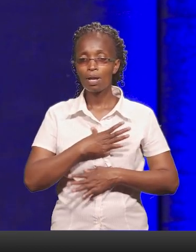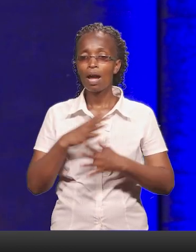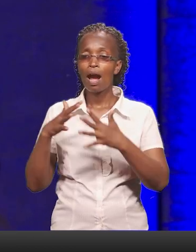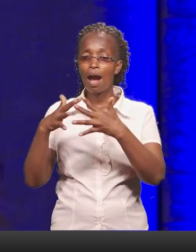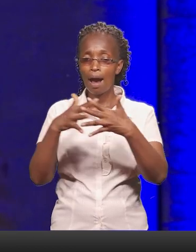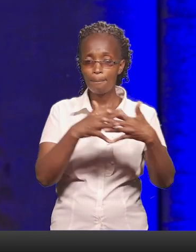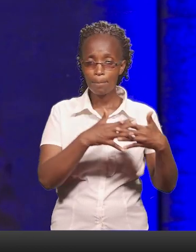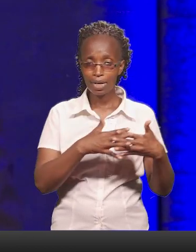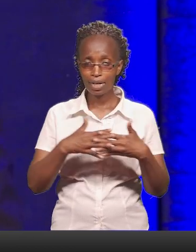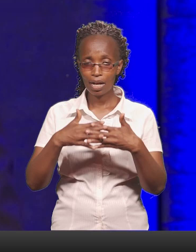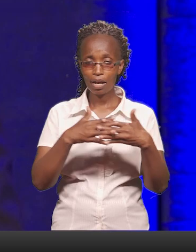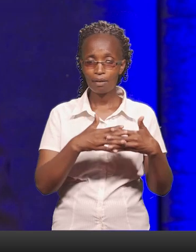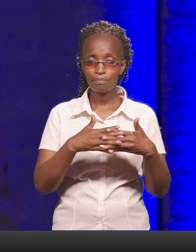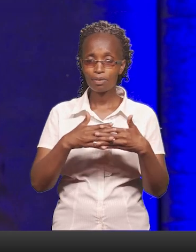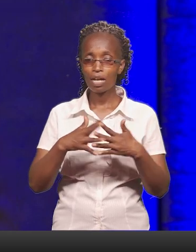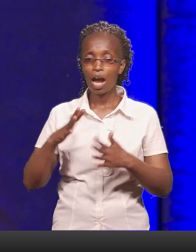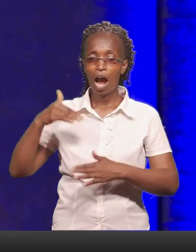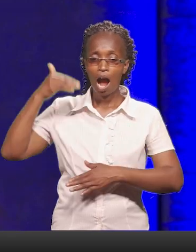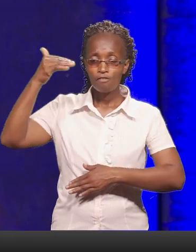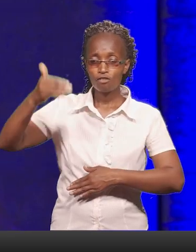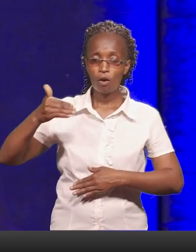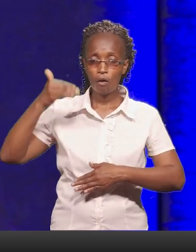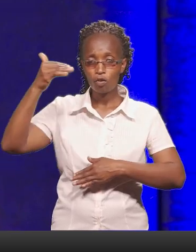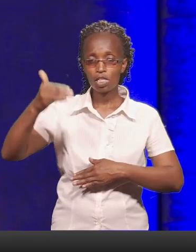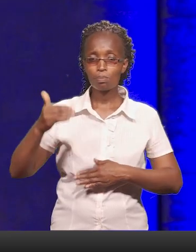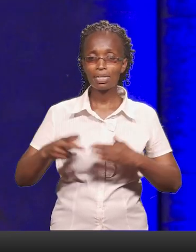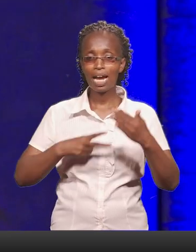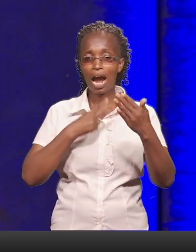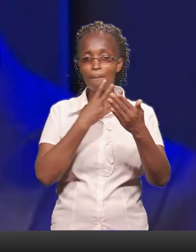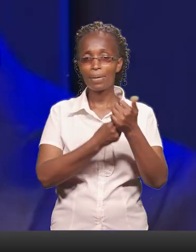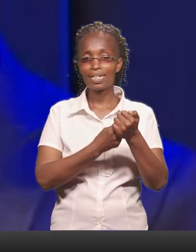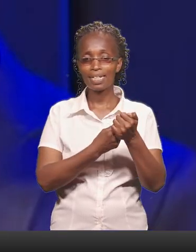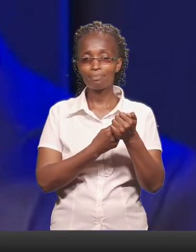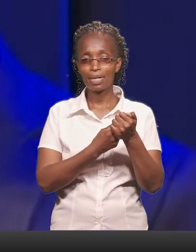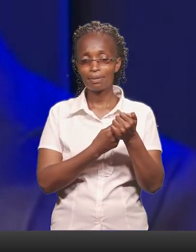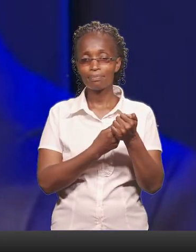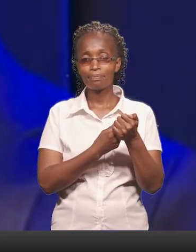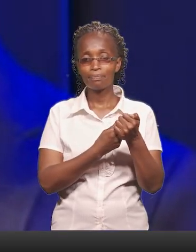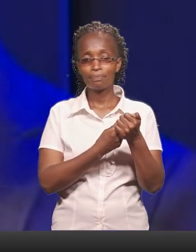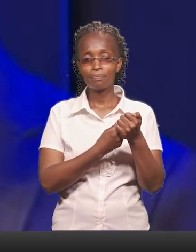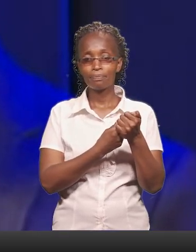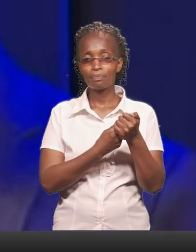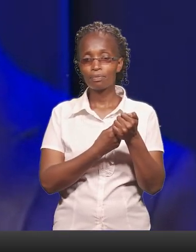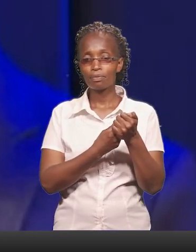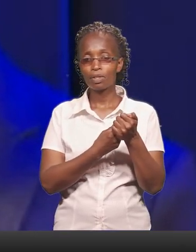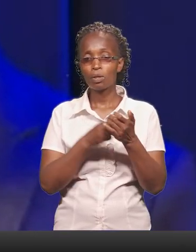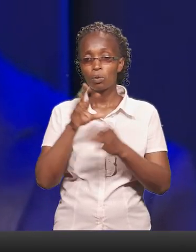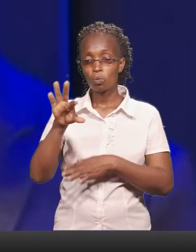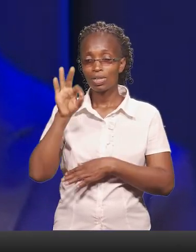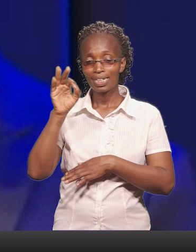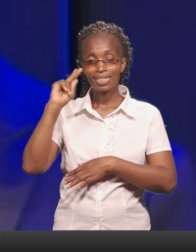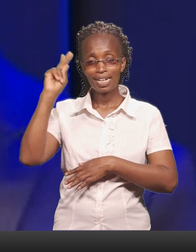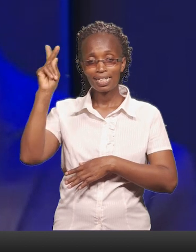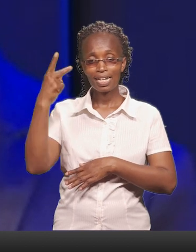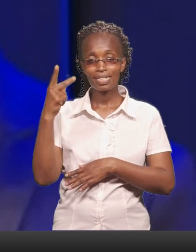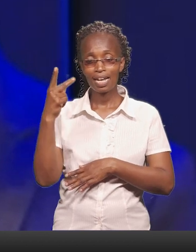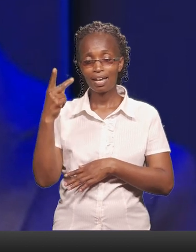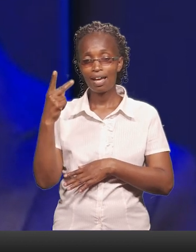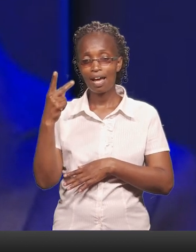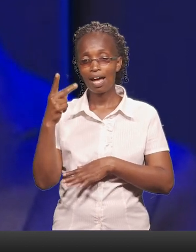and America has always been a partner. Ruto described Kenya as a nation